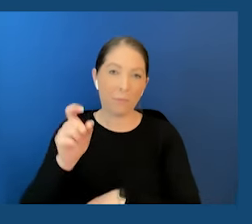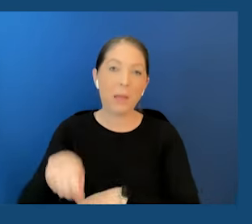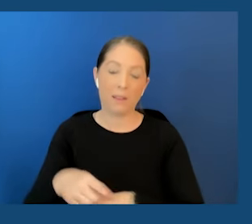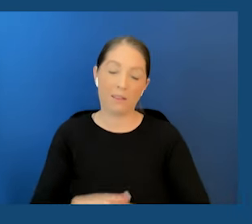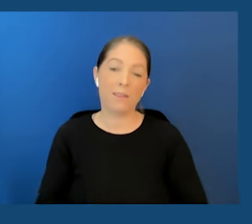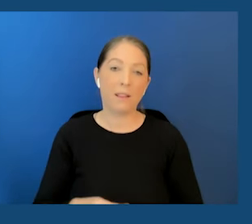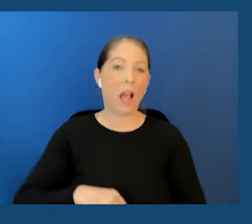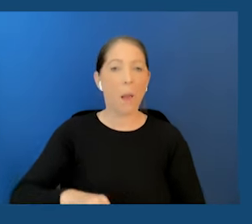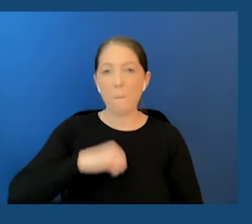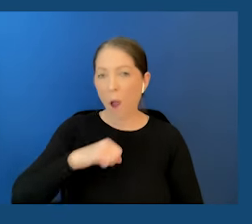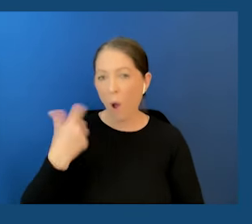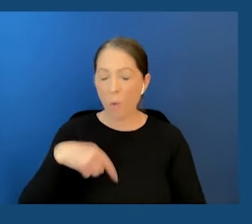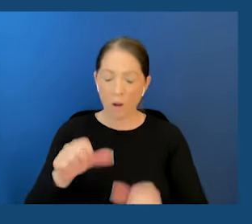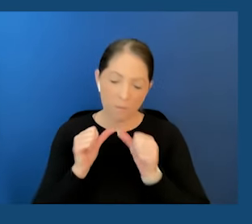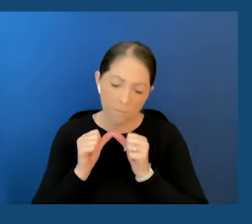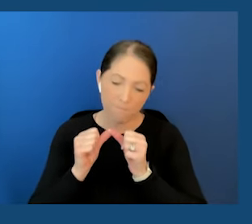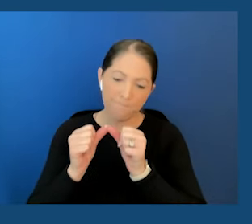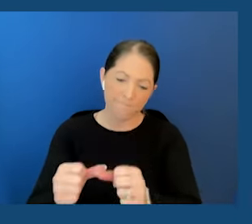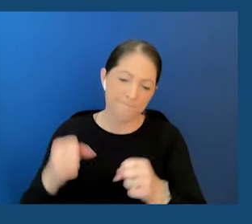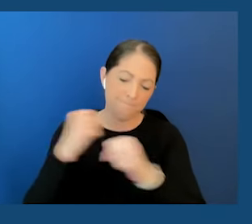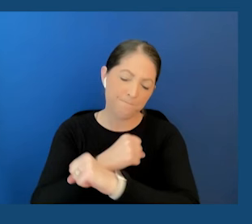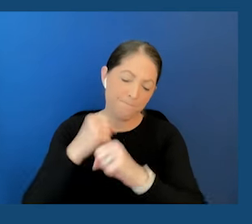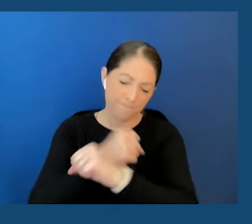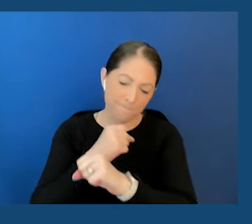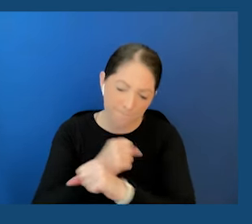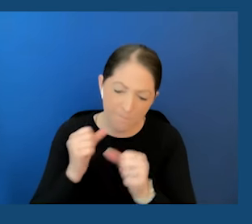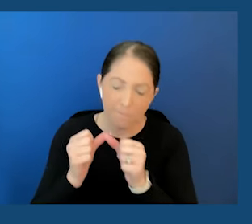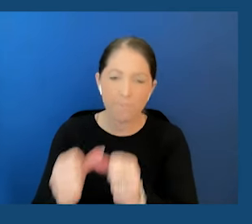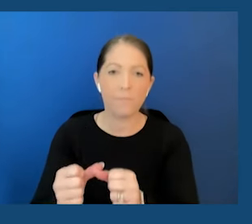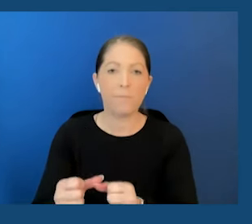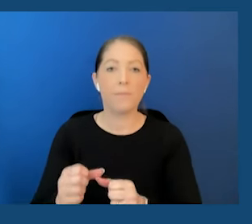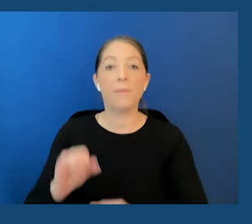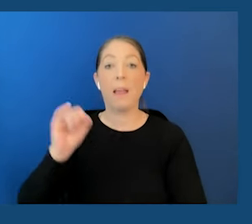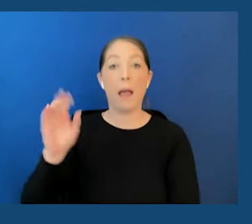this, you know, because there's more jobs coming. As I mentioned, IBM, Lionsgate.